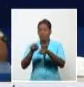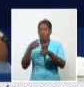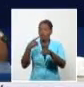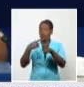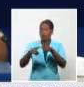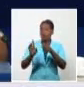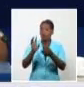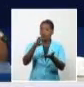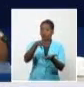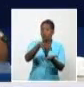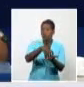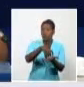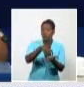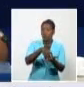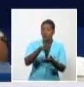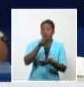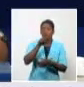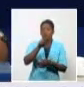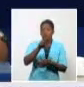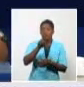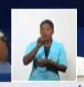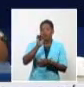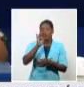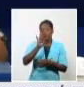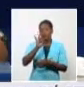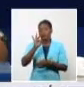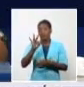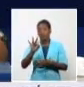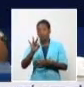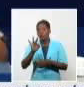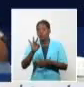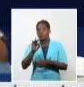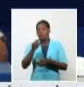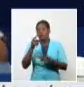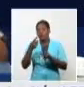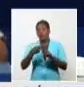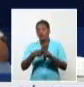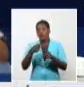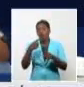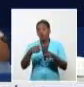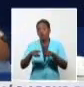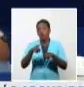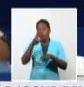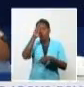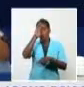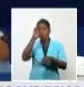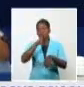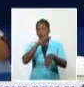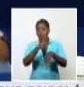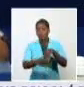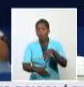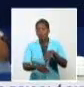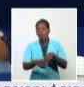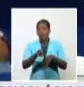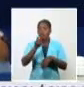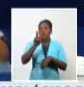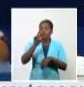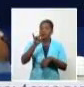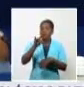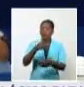Clara Laboratory 207, the Genetic Engineering and Biotechnology Center 188, and the